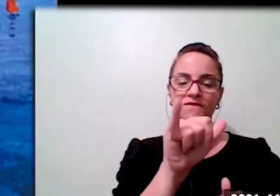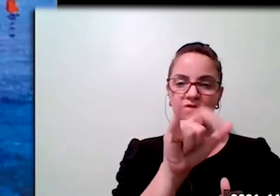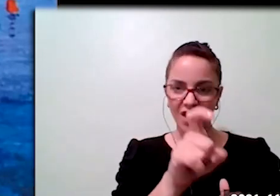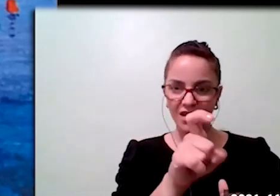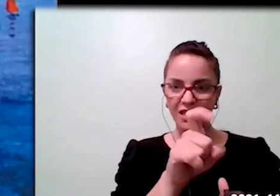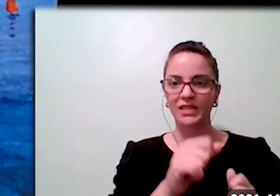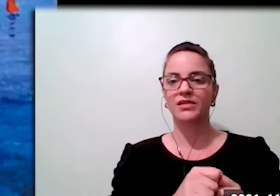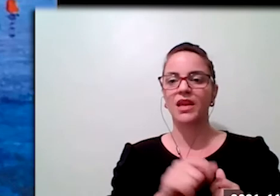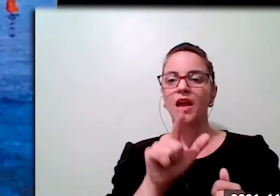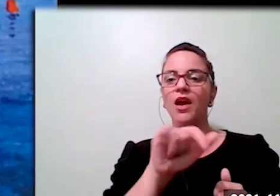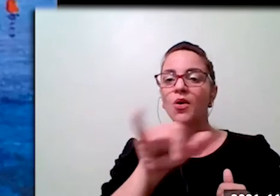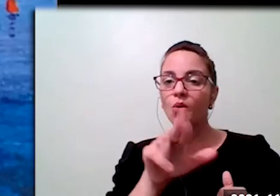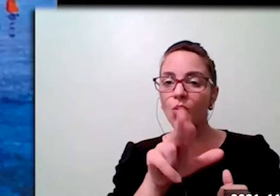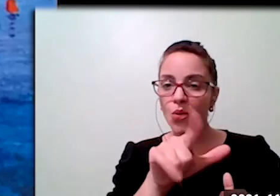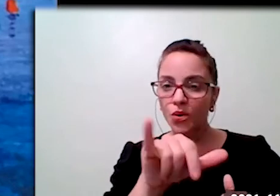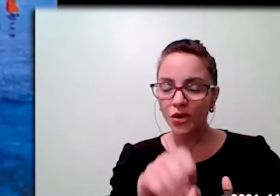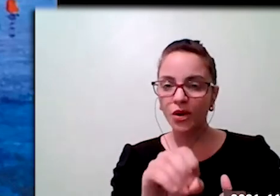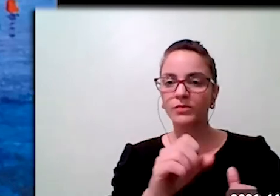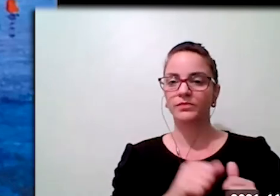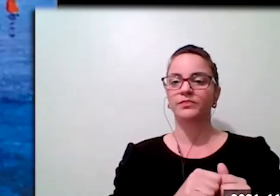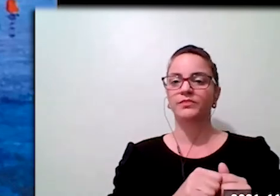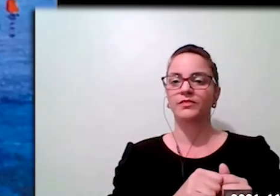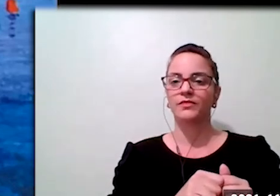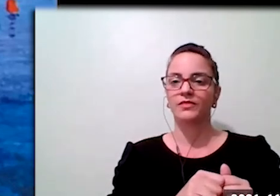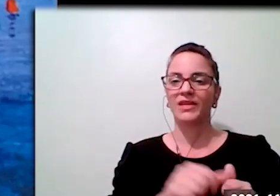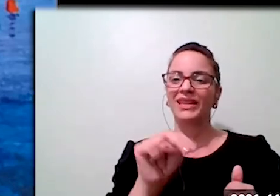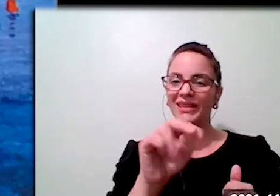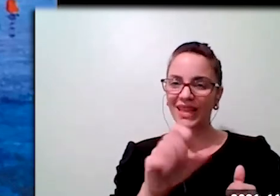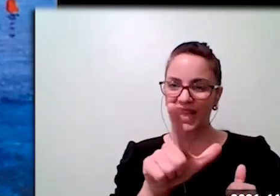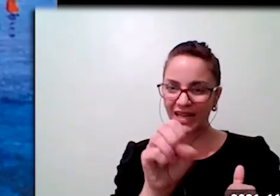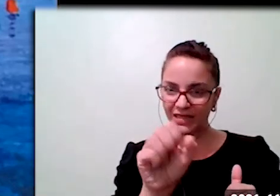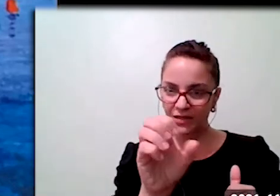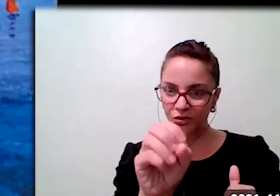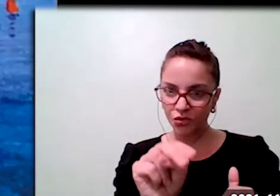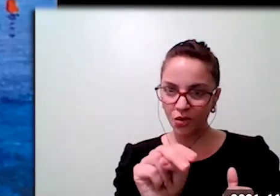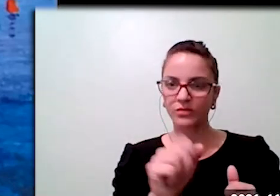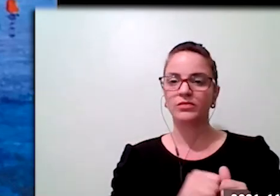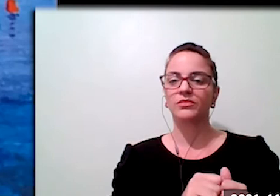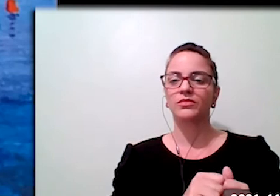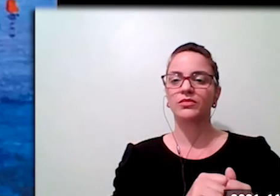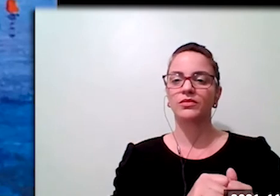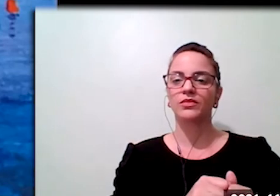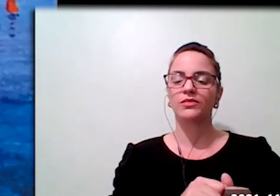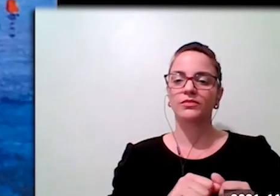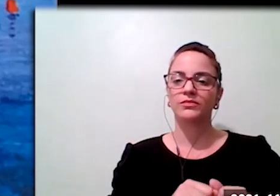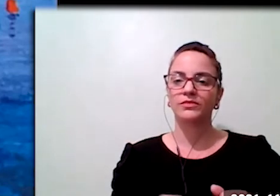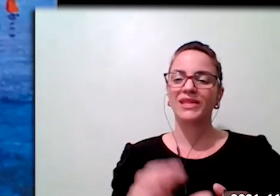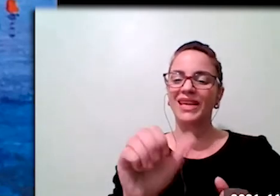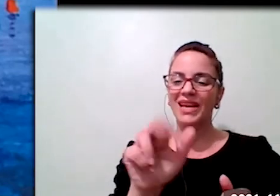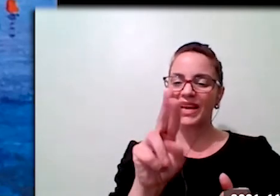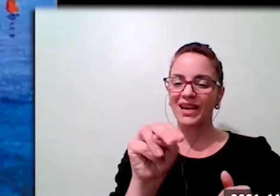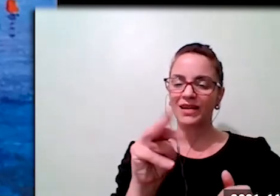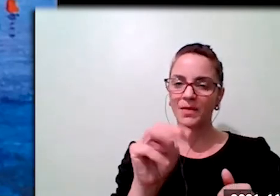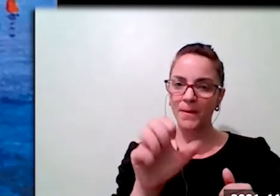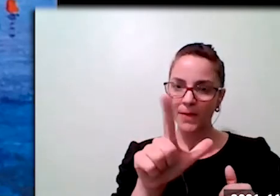Báez, Julio Rosado del Valle, Nelson Zambolín, Carmelo Sobrino, José